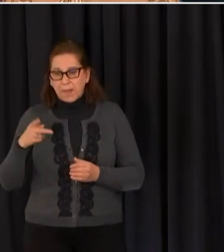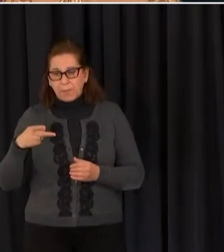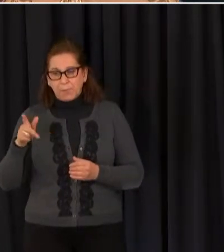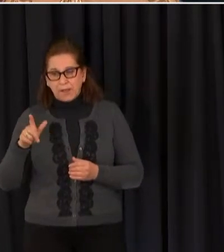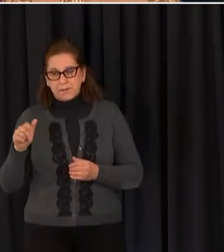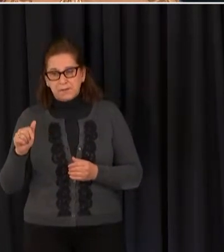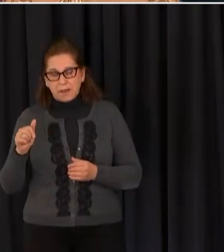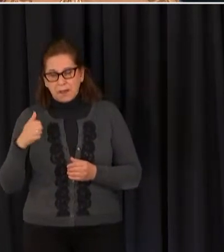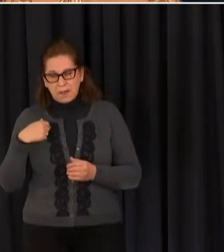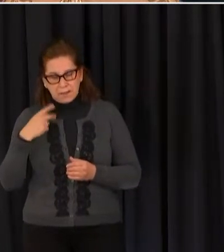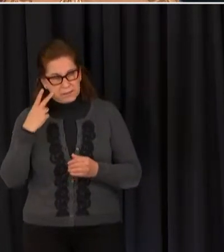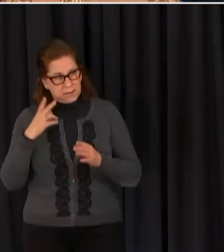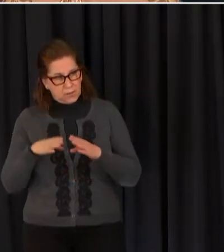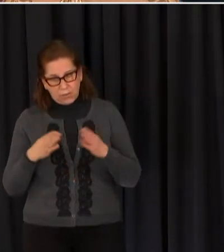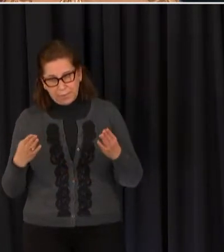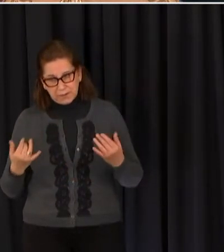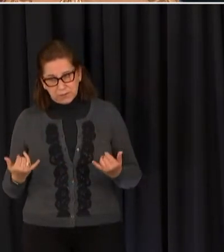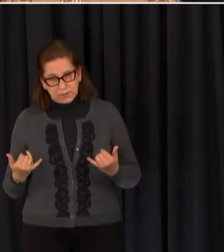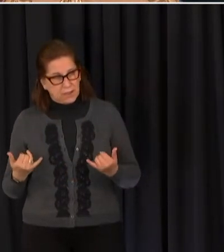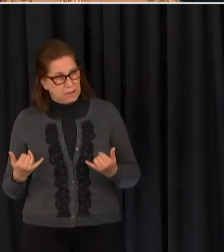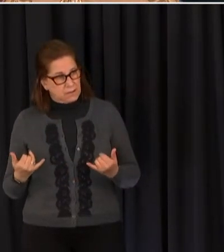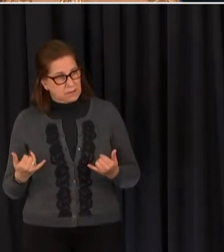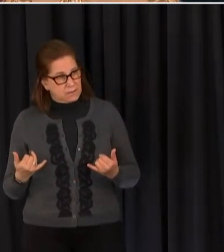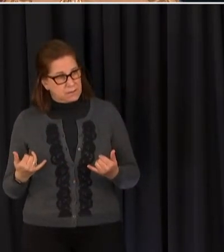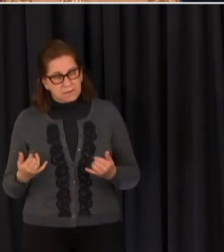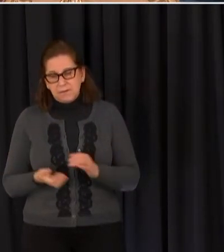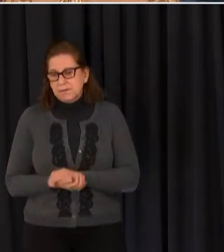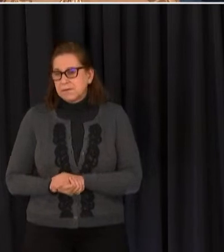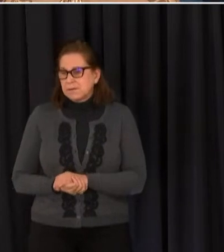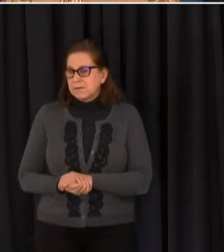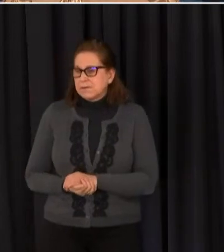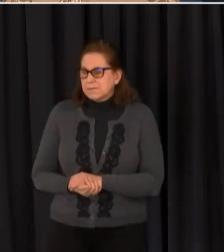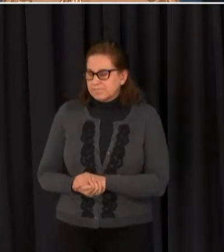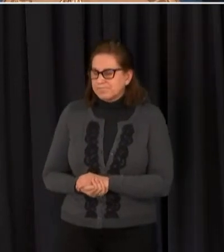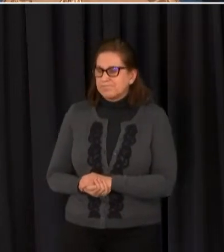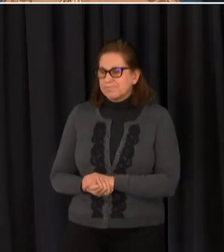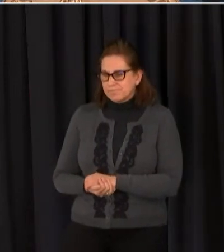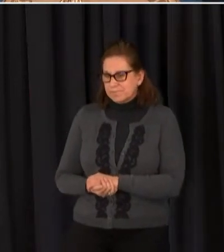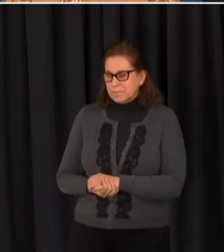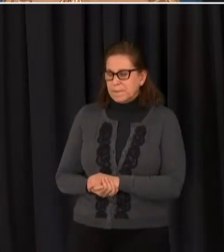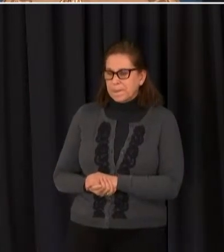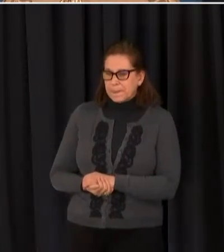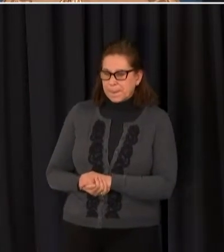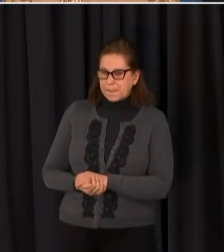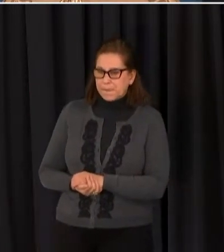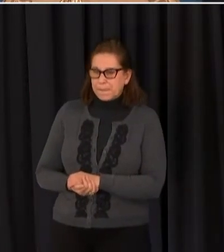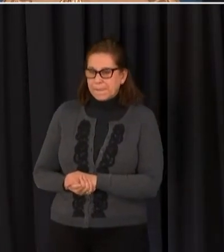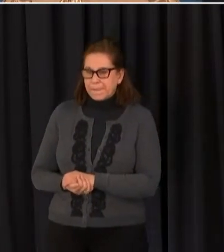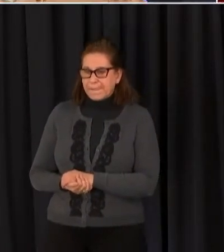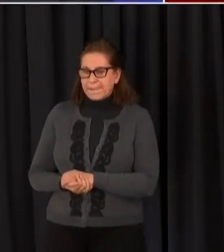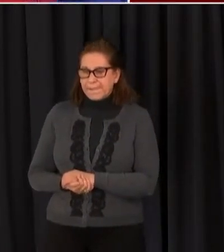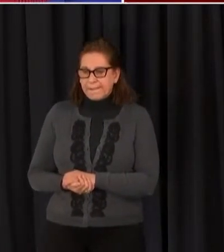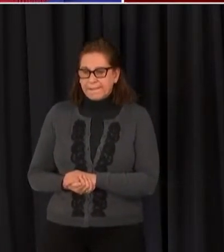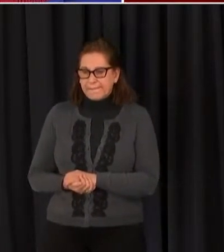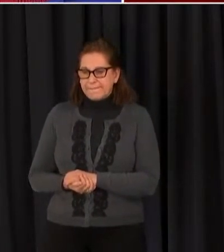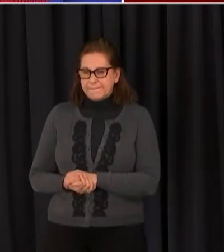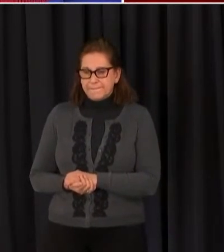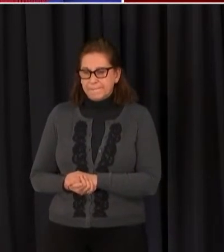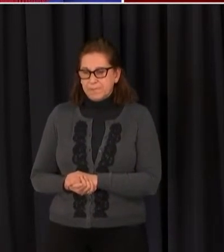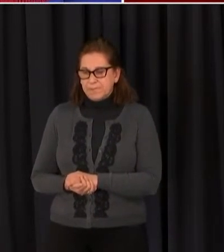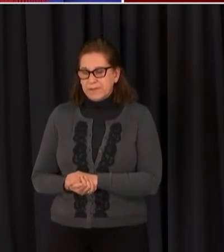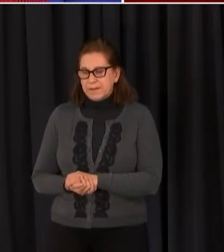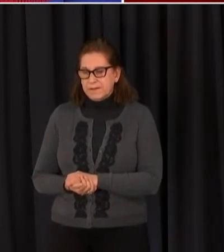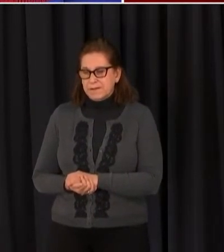Is it going to expand anymore? What's actually going to happen there? There is the traffic is moving, I think,